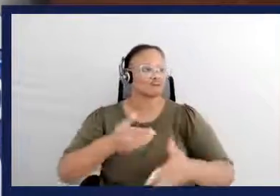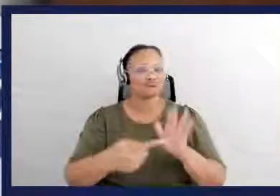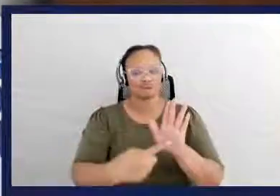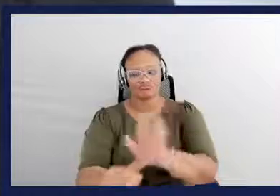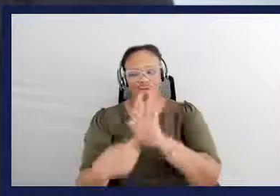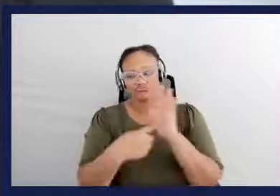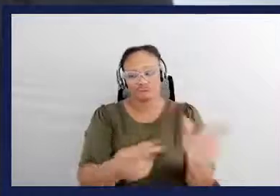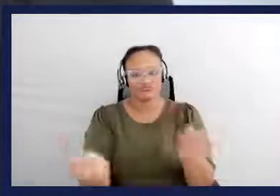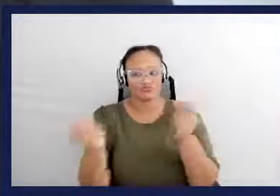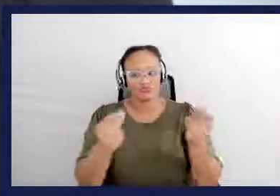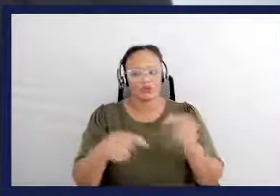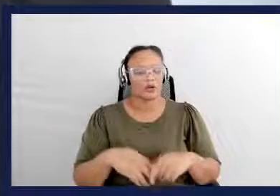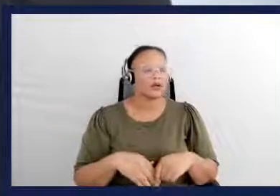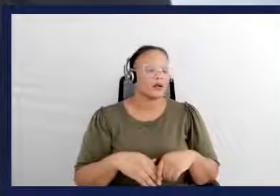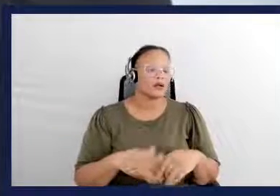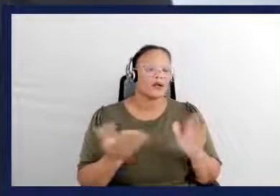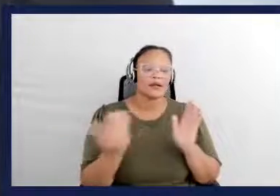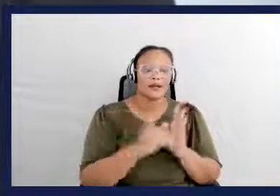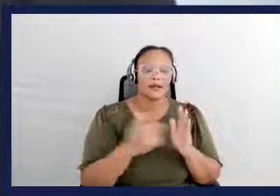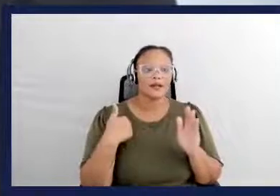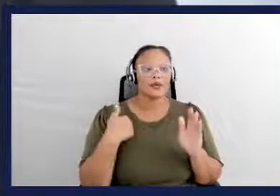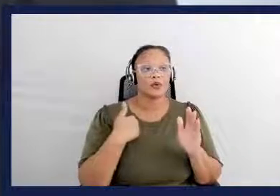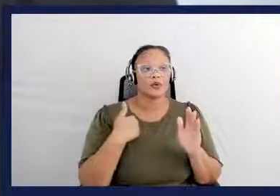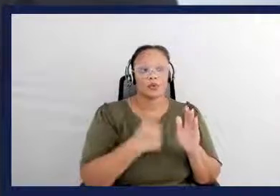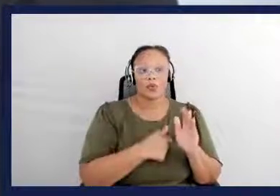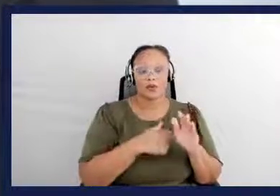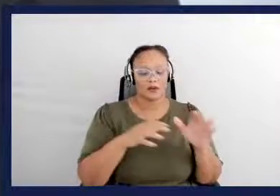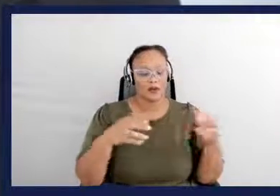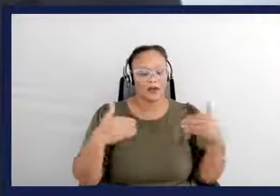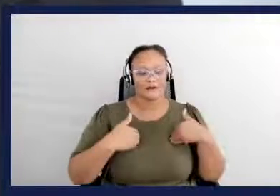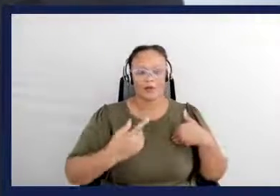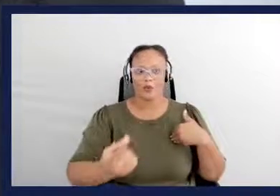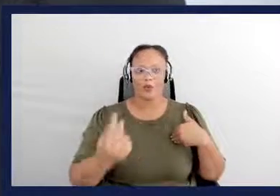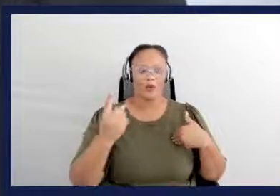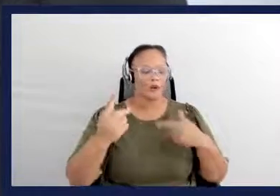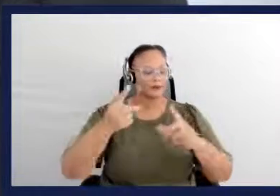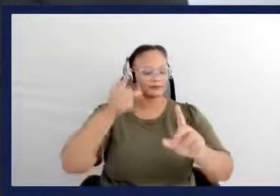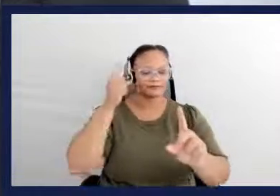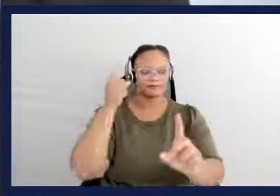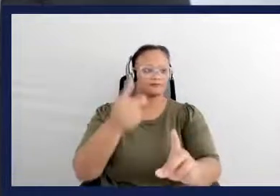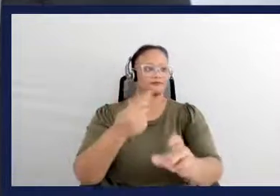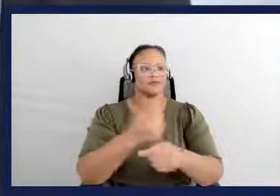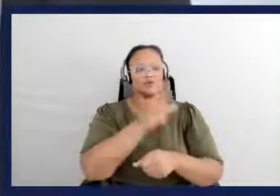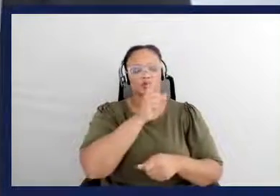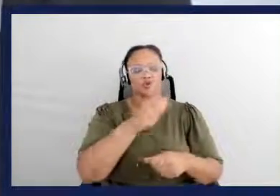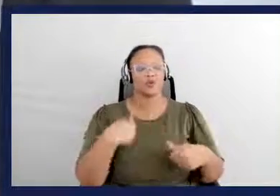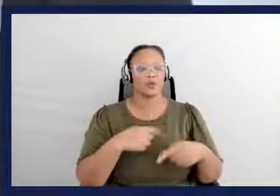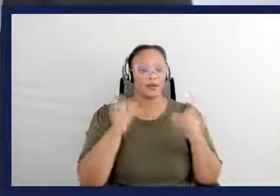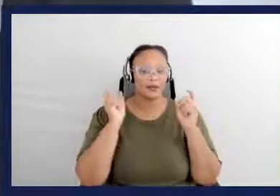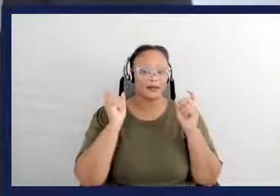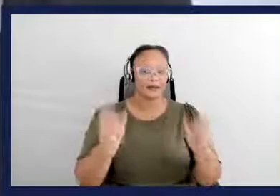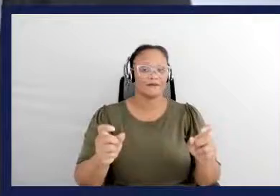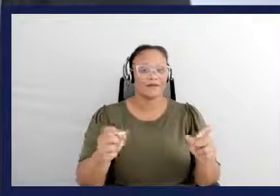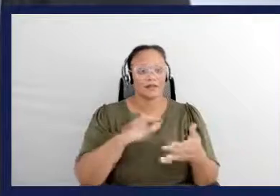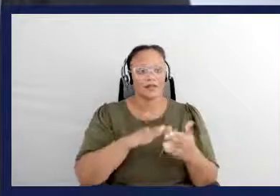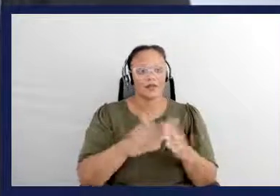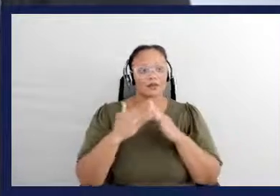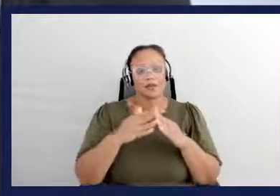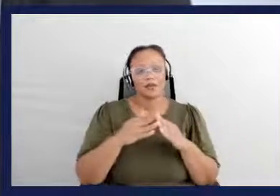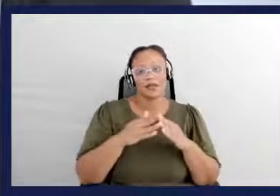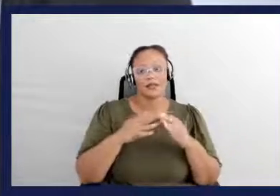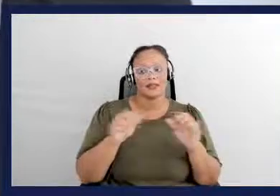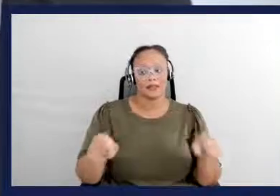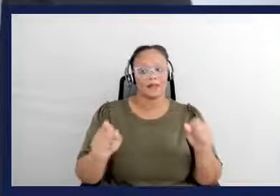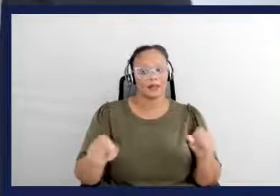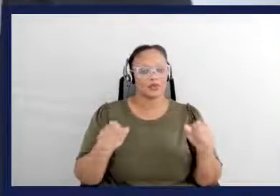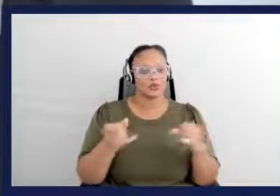election boards. Again, we are one mission to ensure that we're giving this specific community the ability to independently participate if